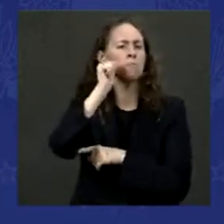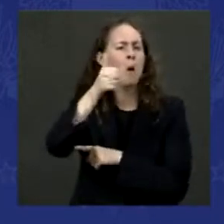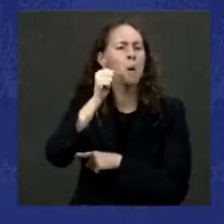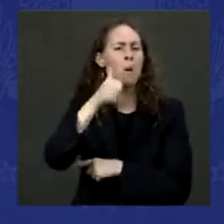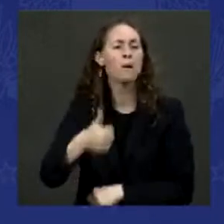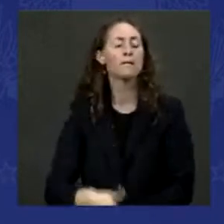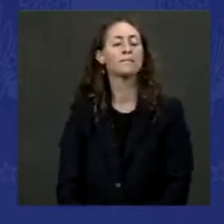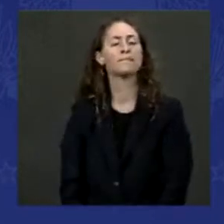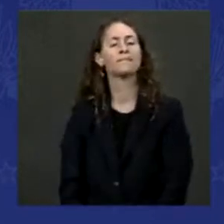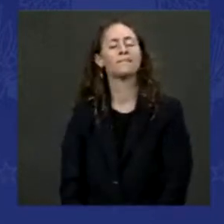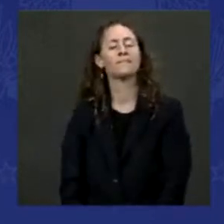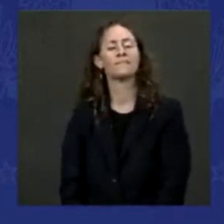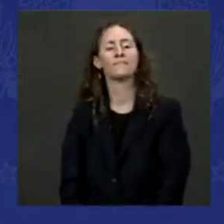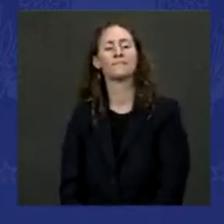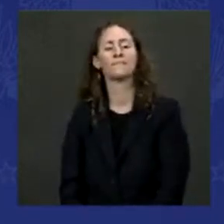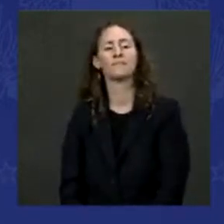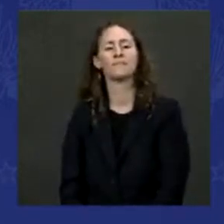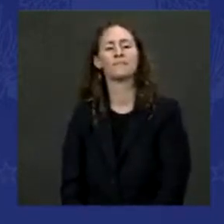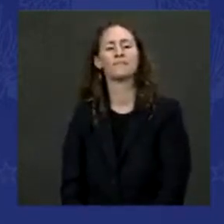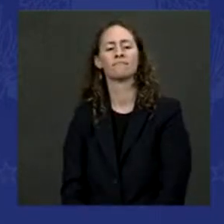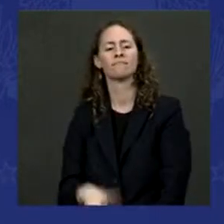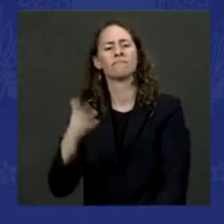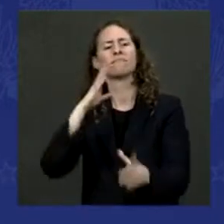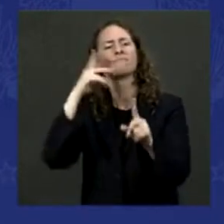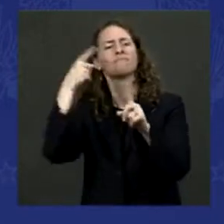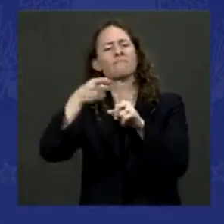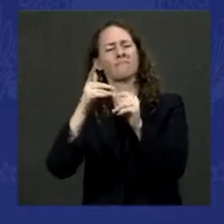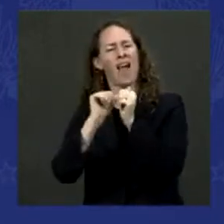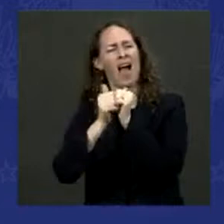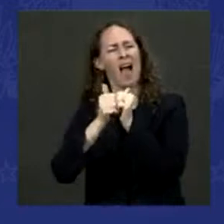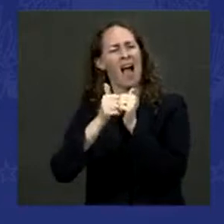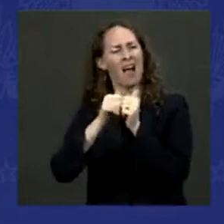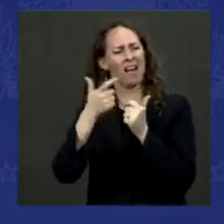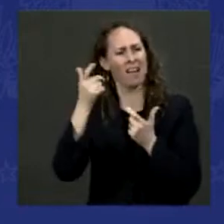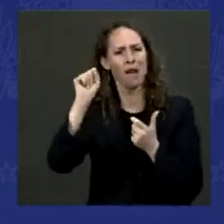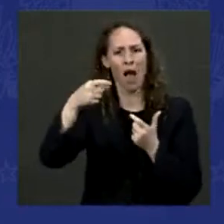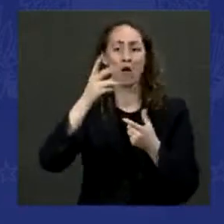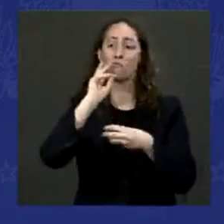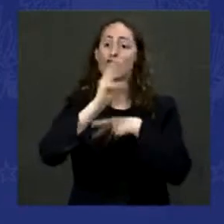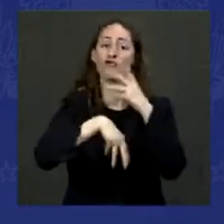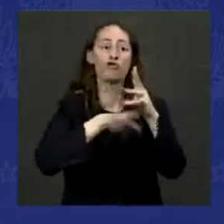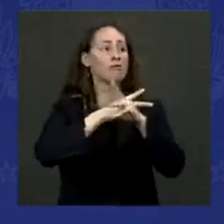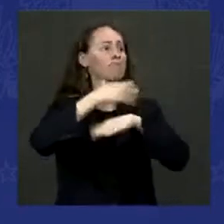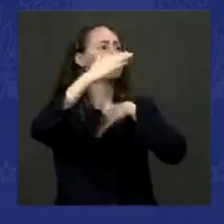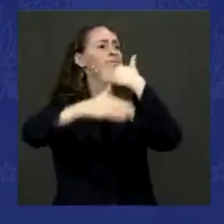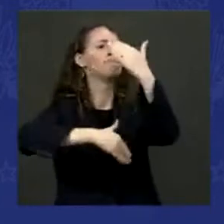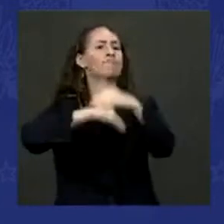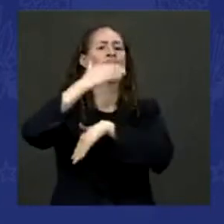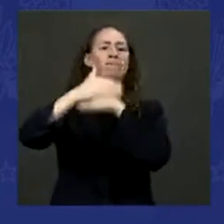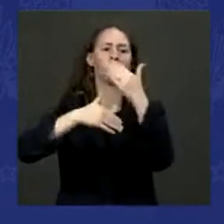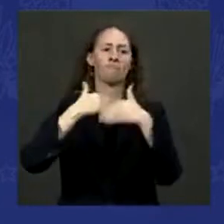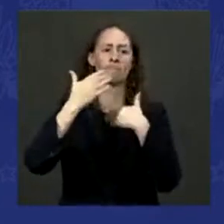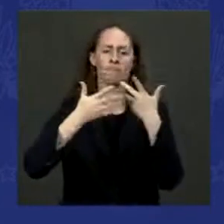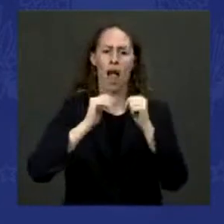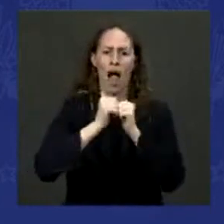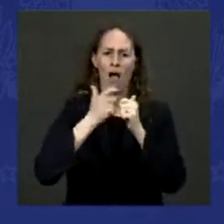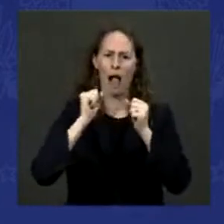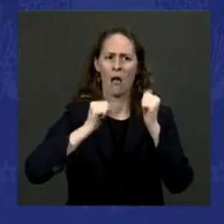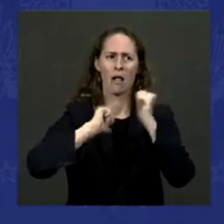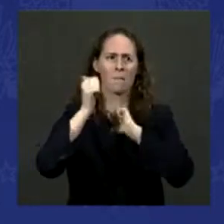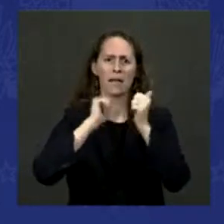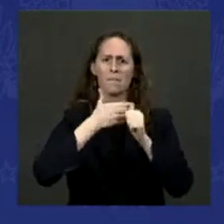situation. How can we, in an ever-competitive world, increasingly competitive world, how can